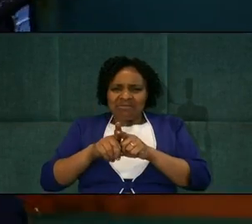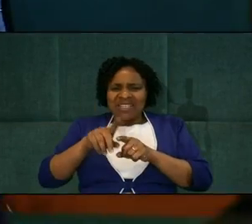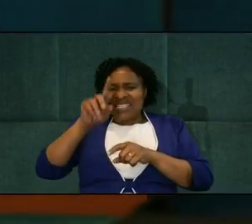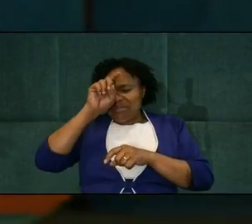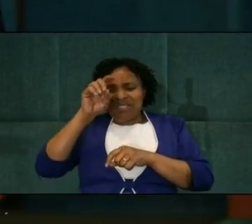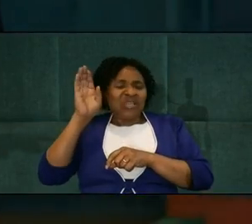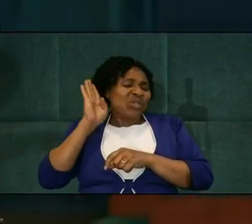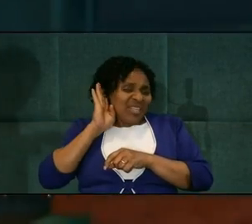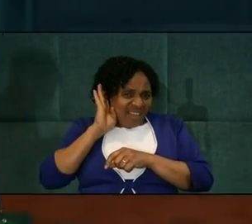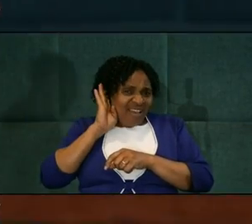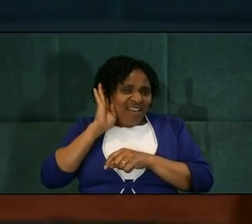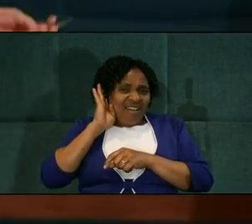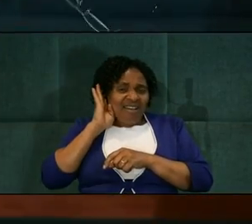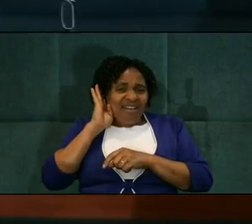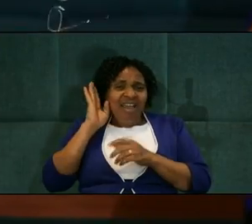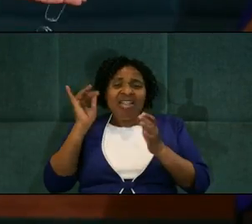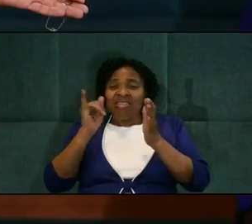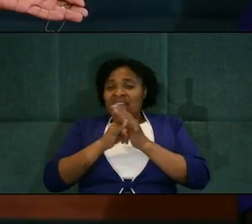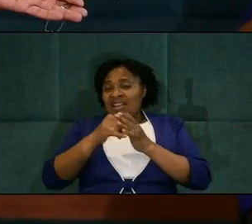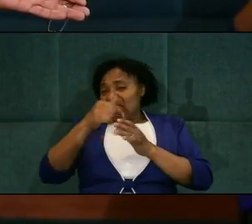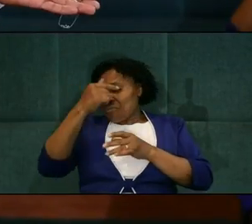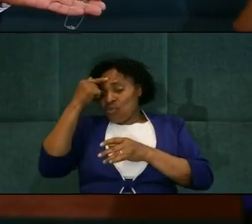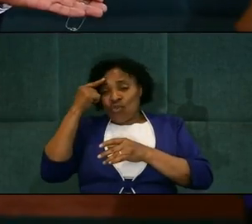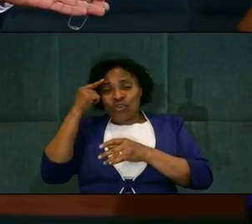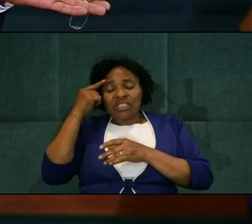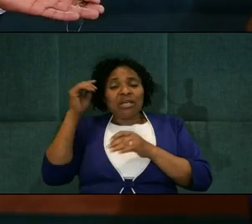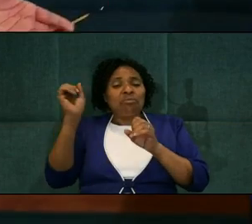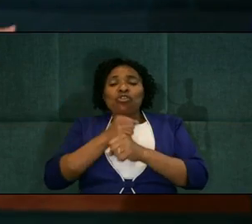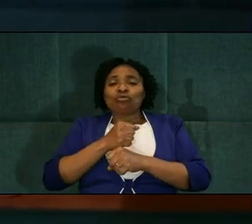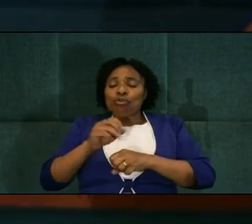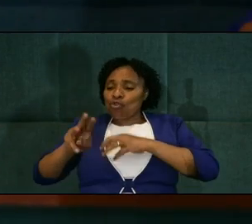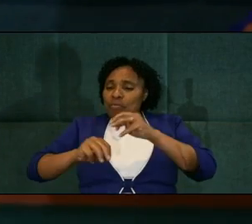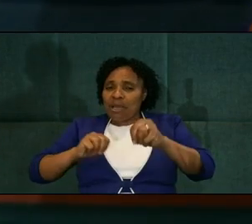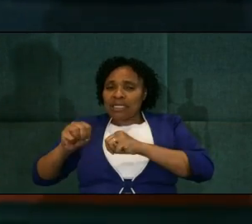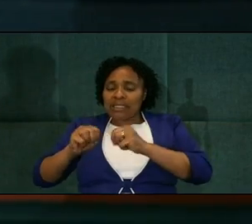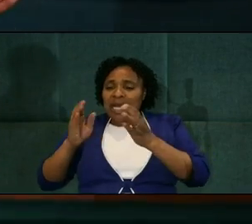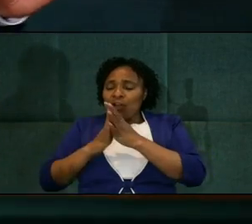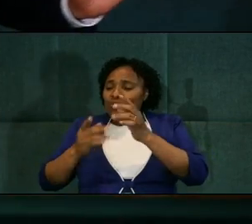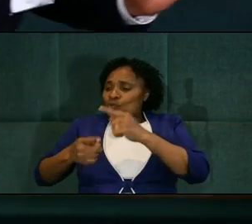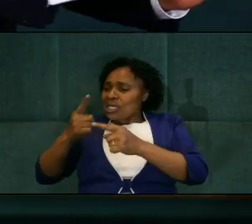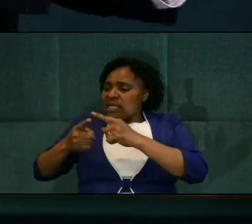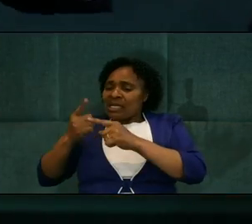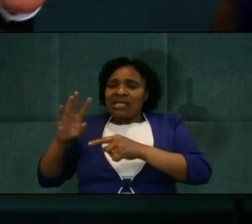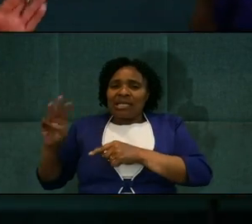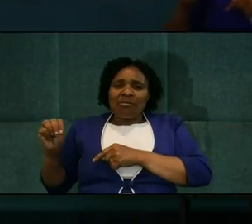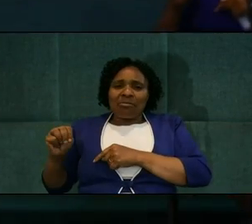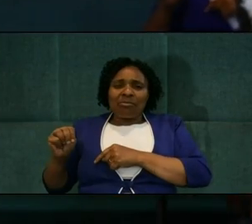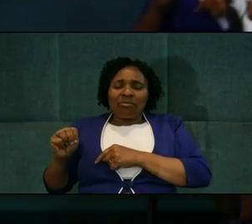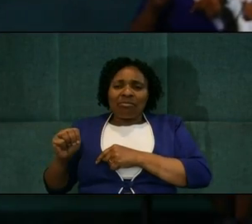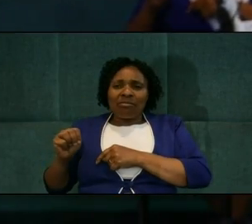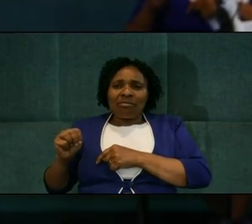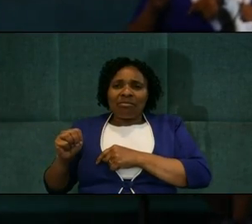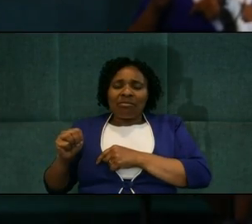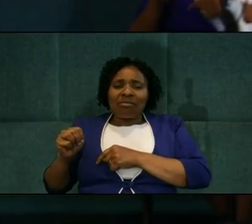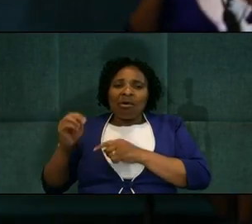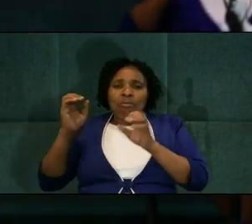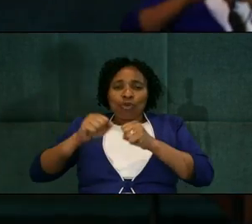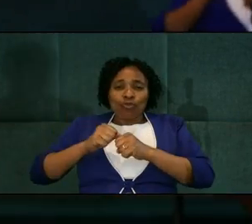hear. That is because you can't manage them while you kill them. You won't look too good for your